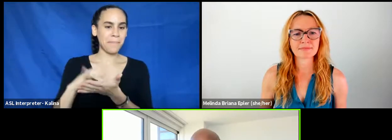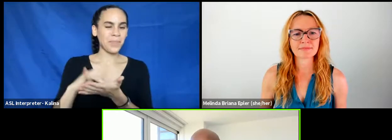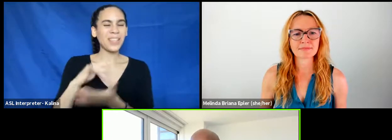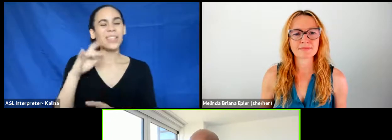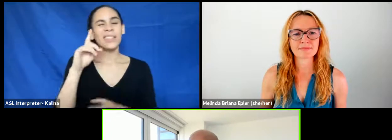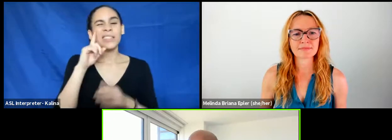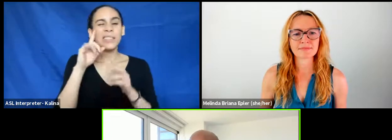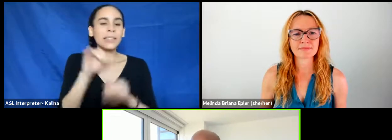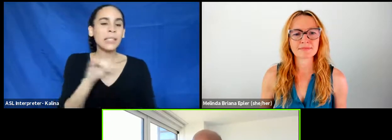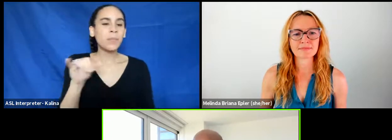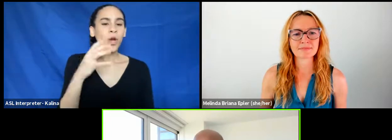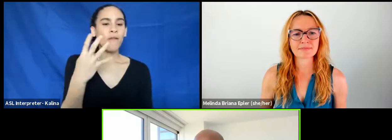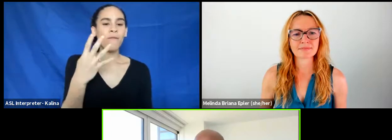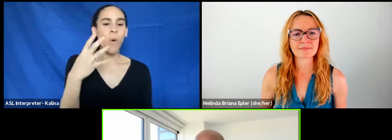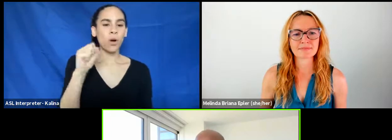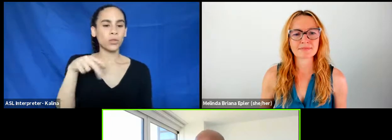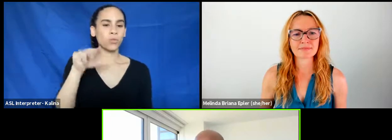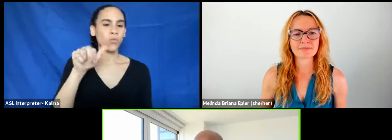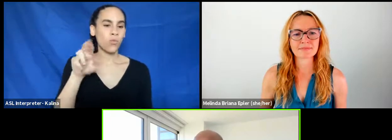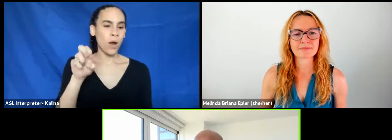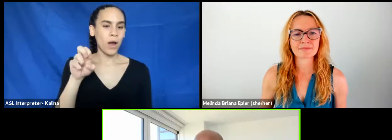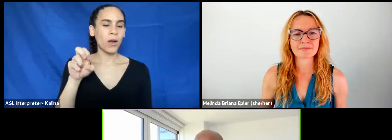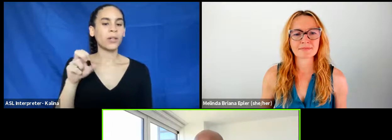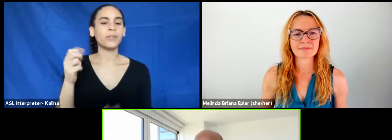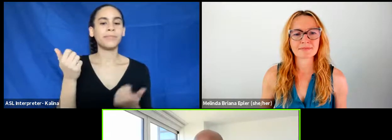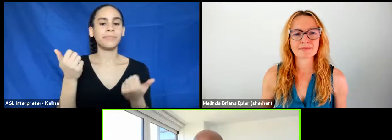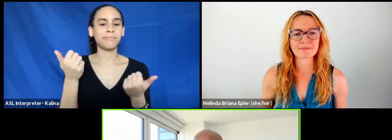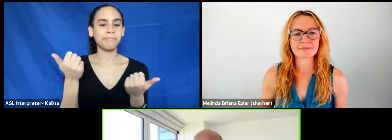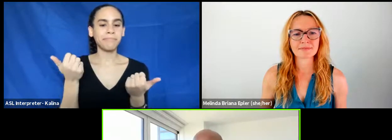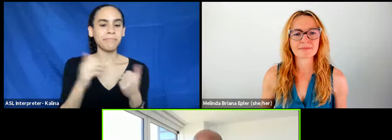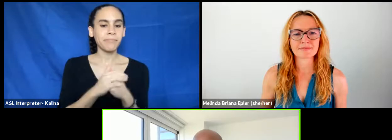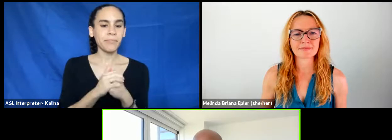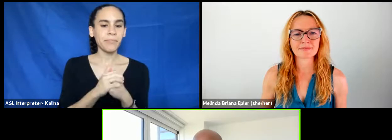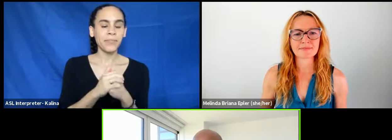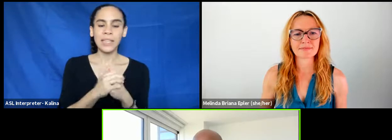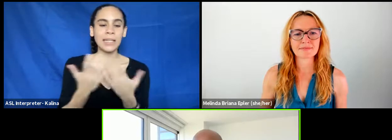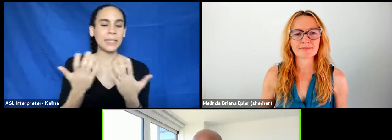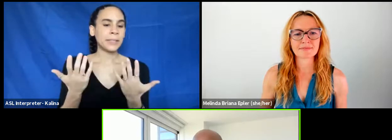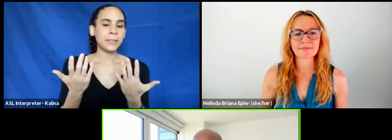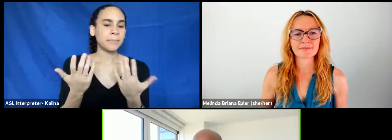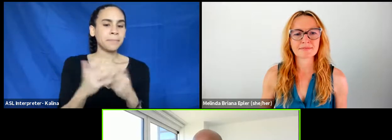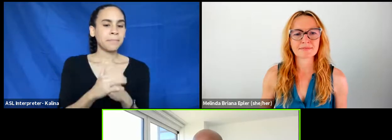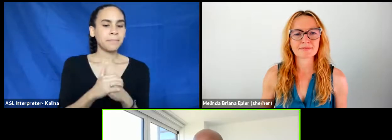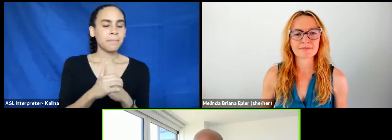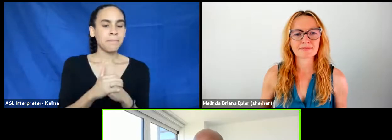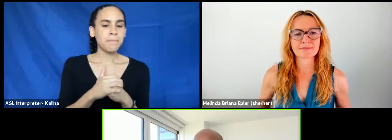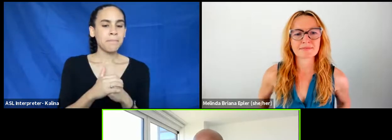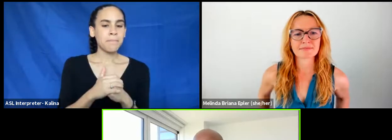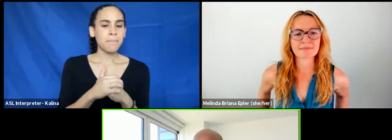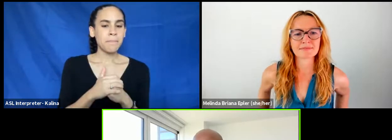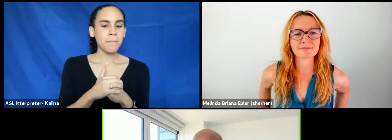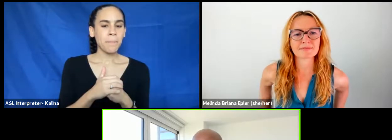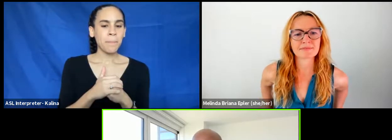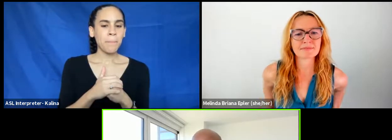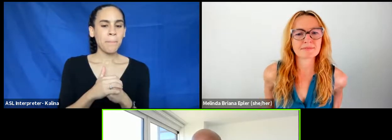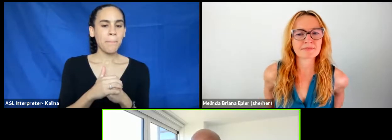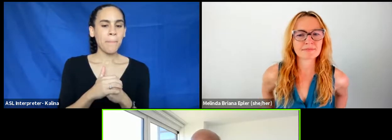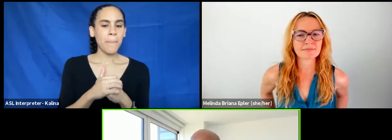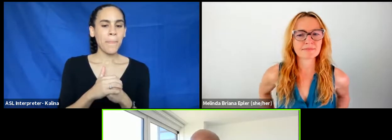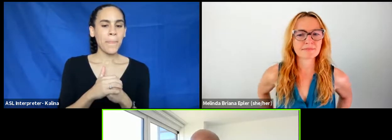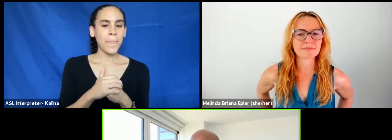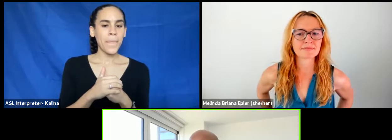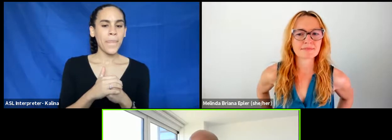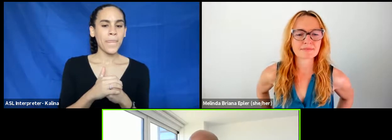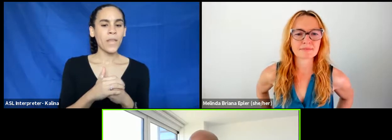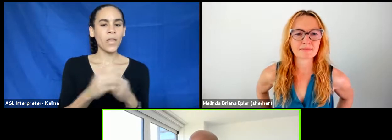Swarm. And we tried to raise some angel, and then just, we couldn't do it, and then